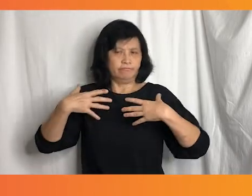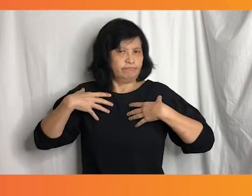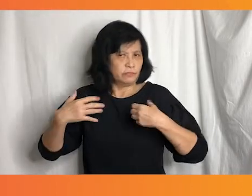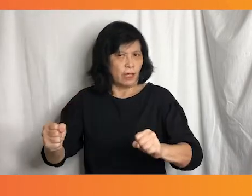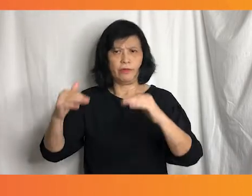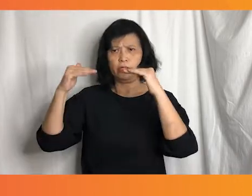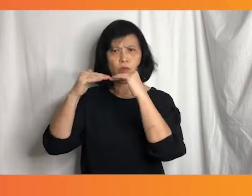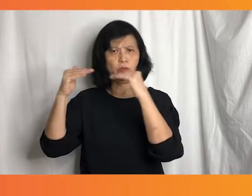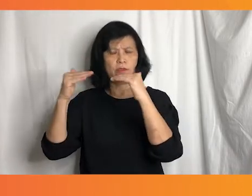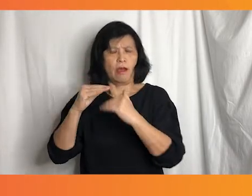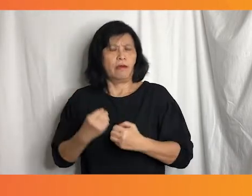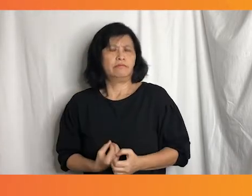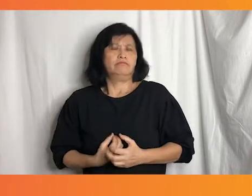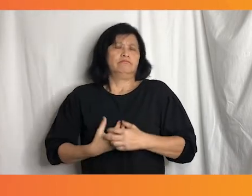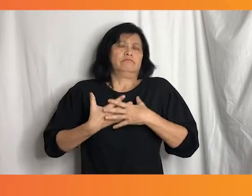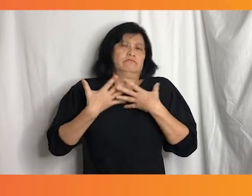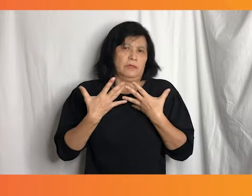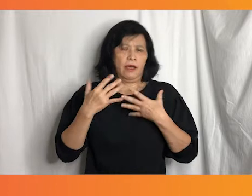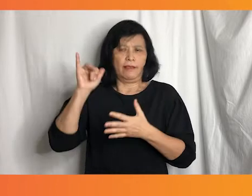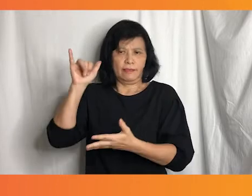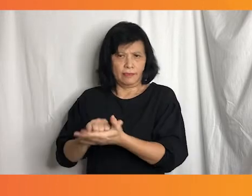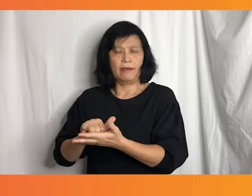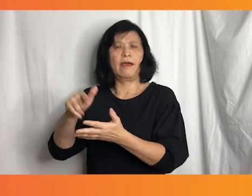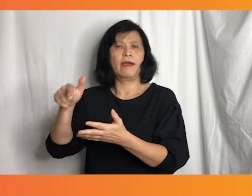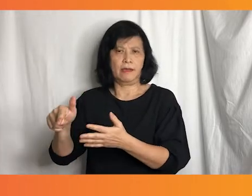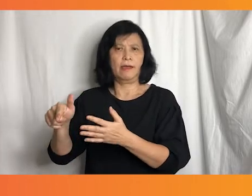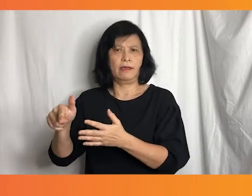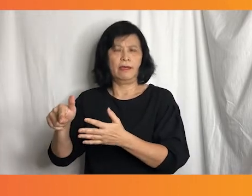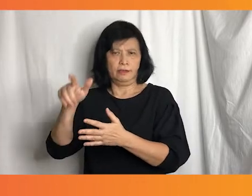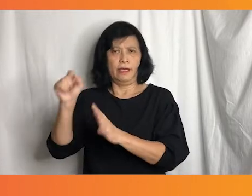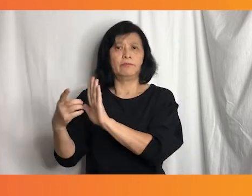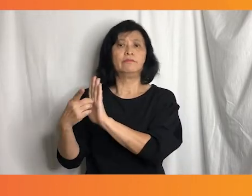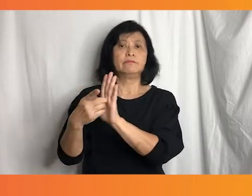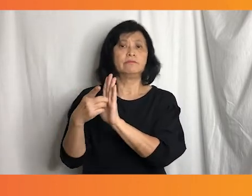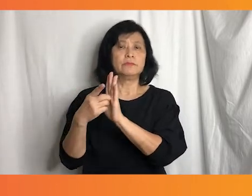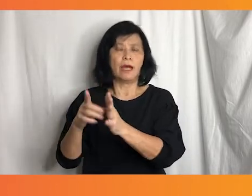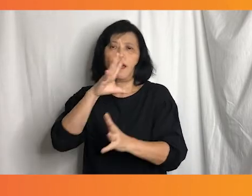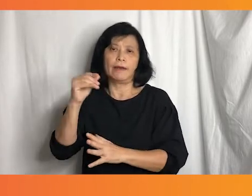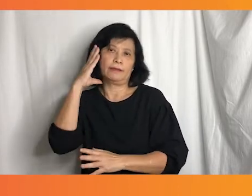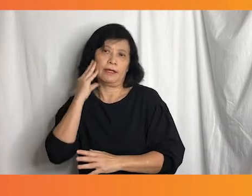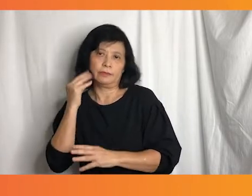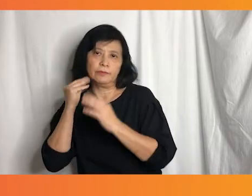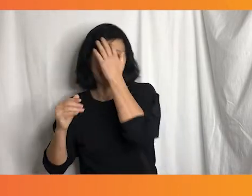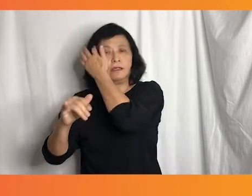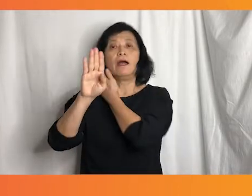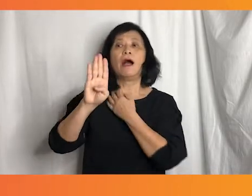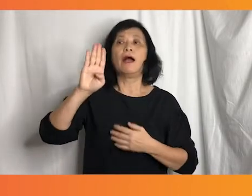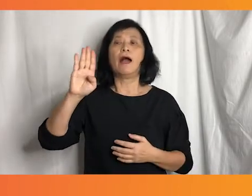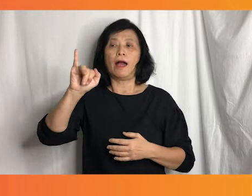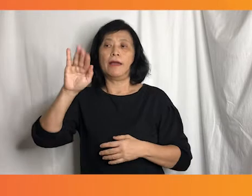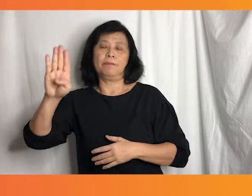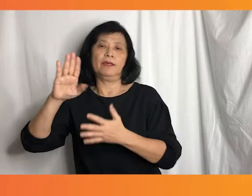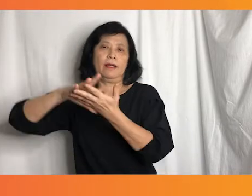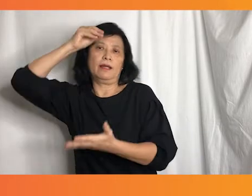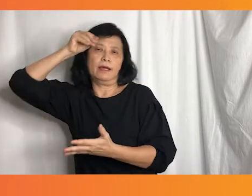determination, courage, equality and inspiration. This is being lived on what we can, it can be demonstrated and experienced in the